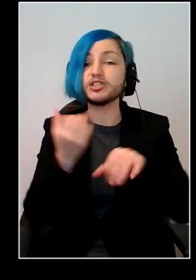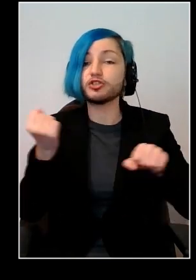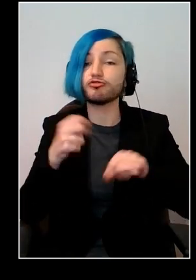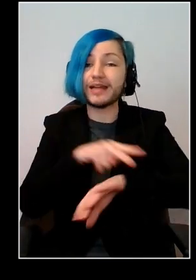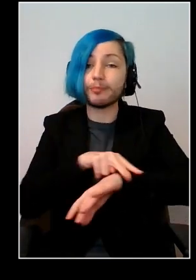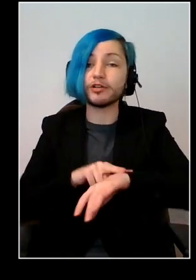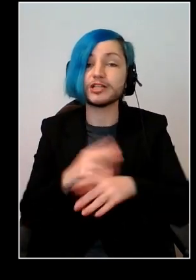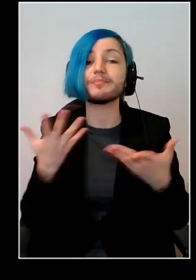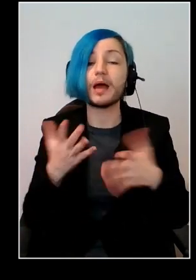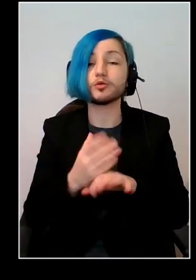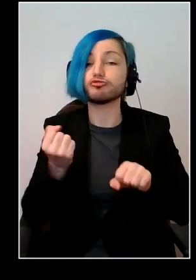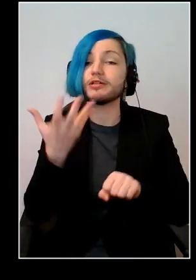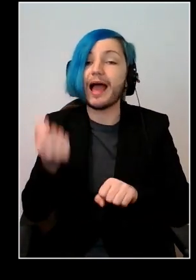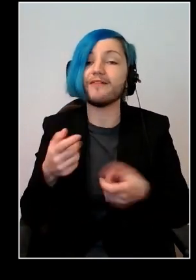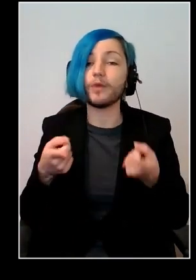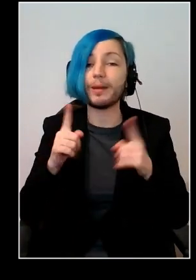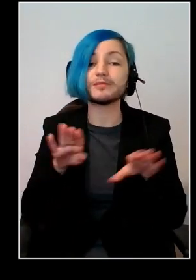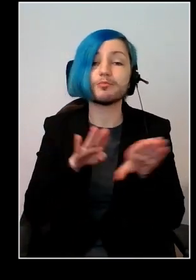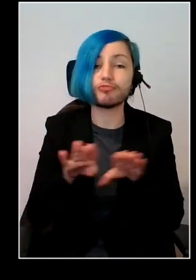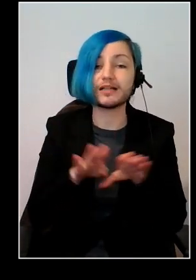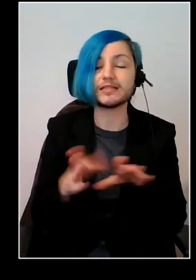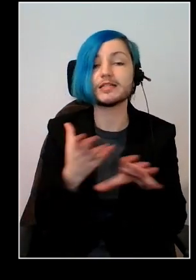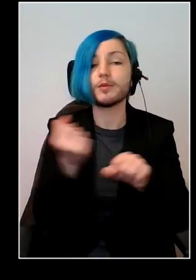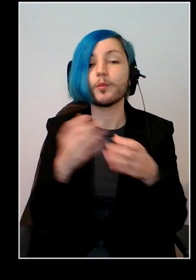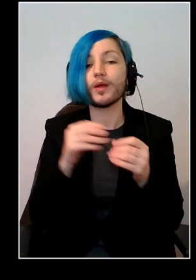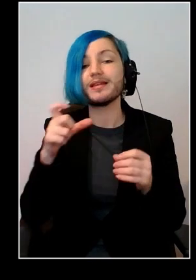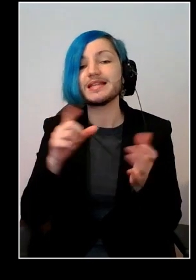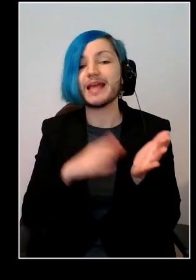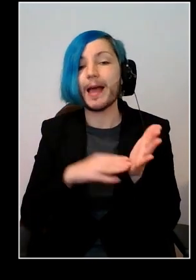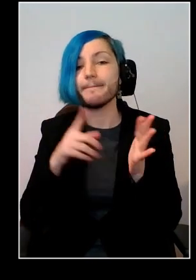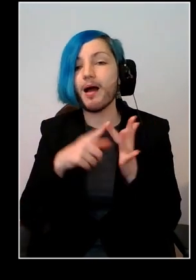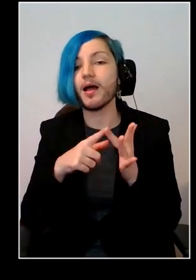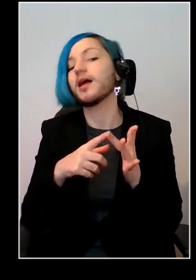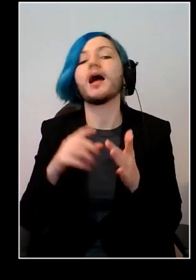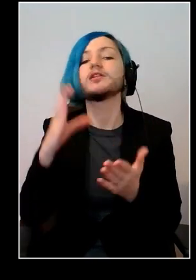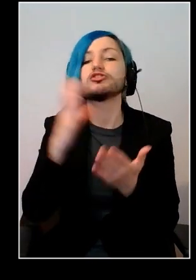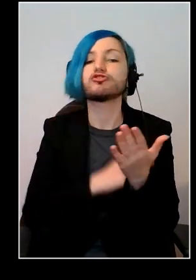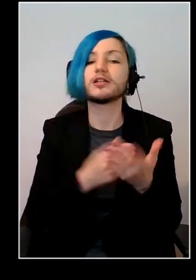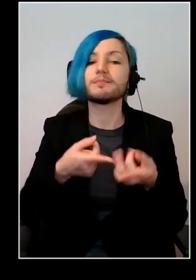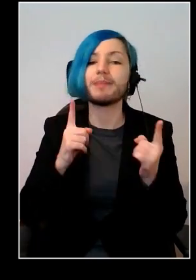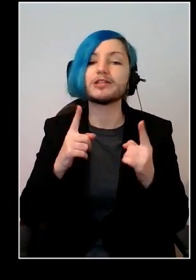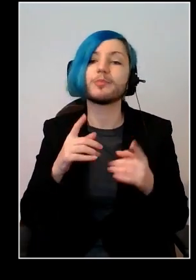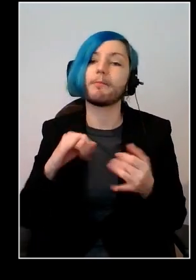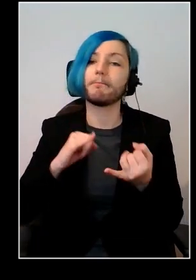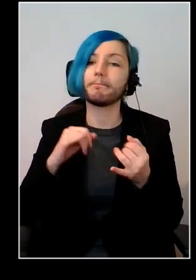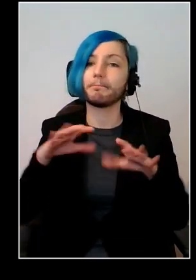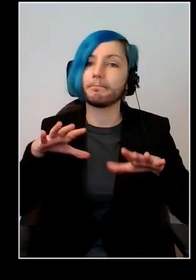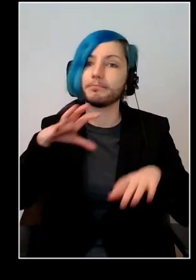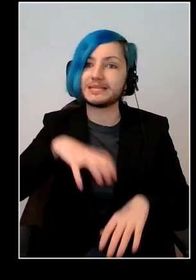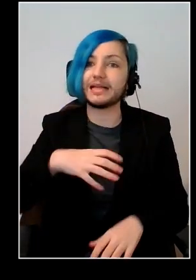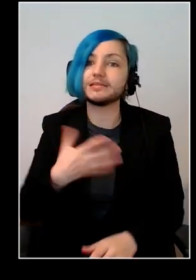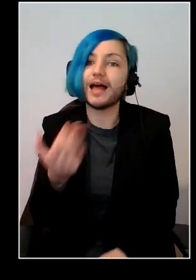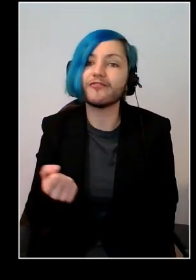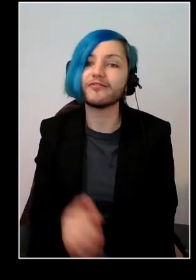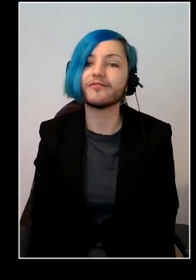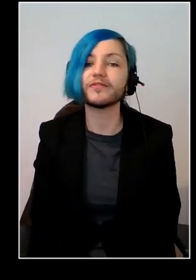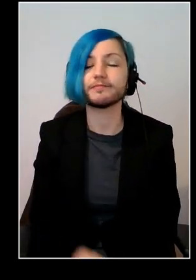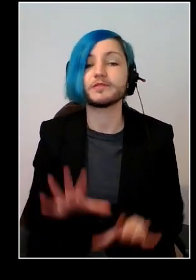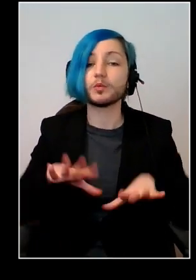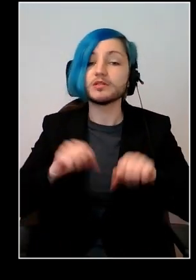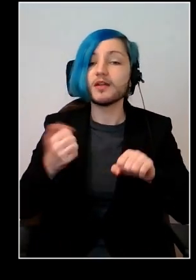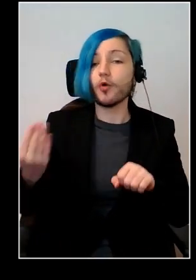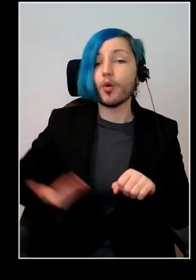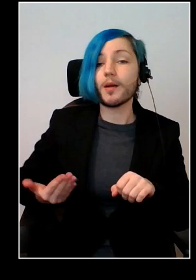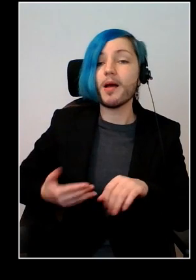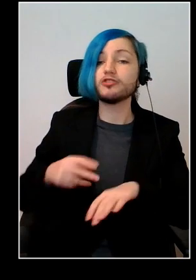degree in management practice, a diploma with the CMI, and chartered manager status. I began my journey on a commercial apprenticeship where I worked in